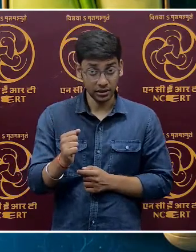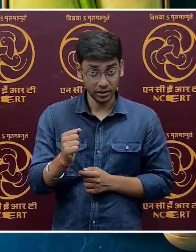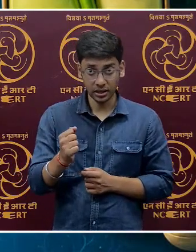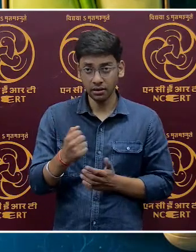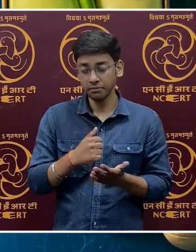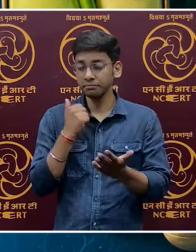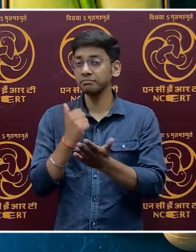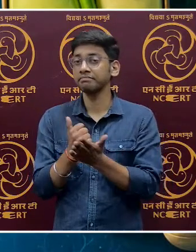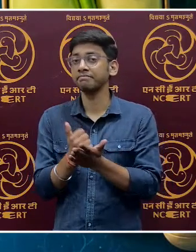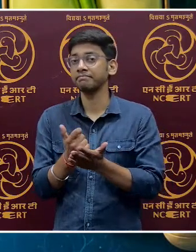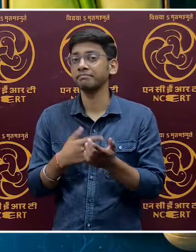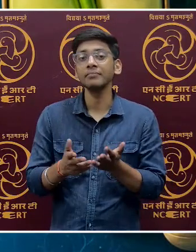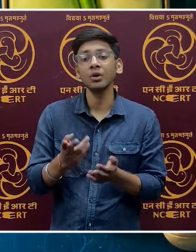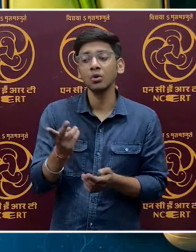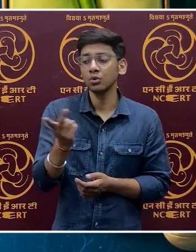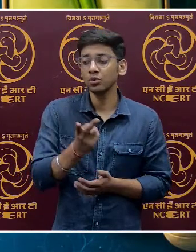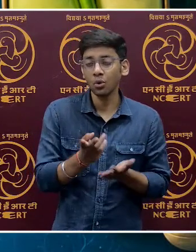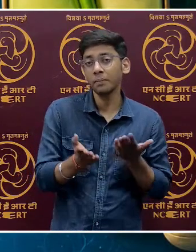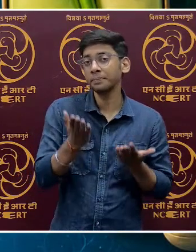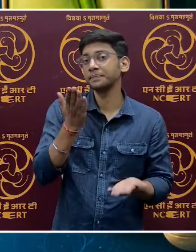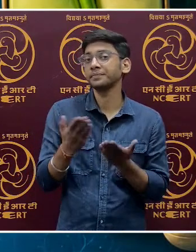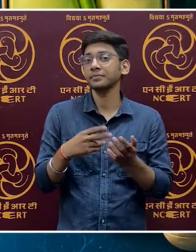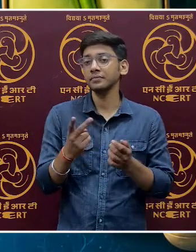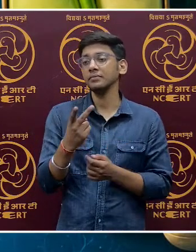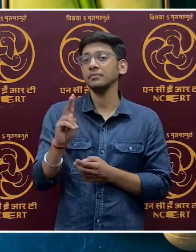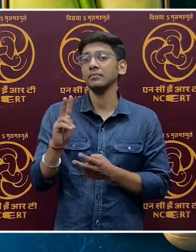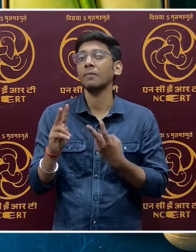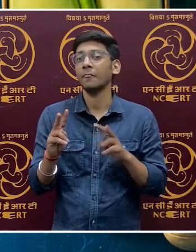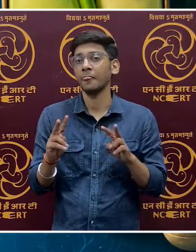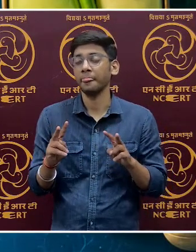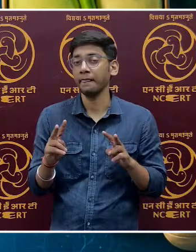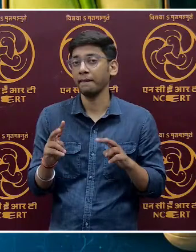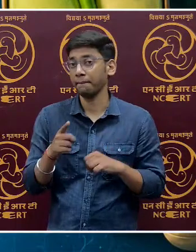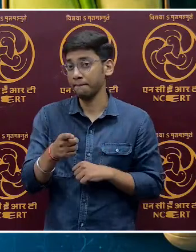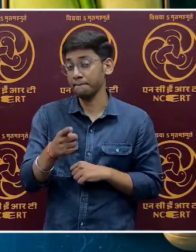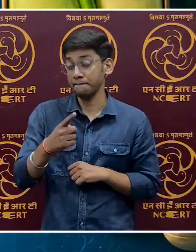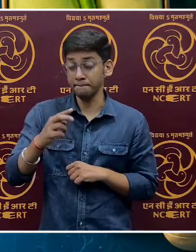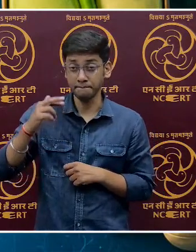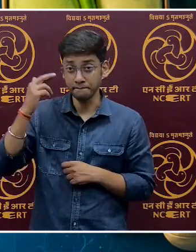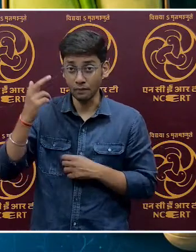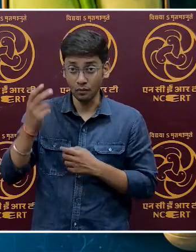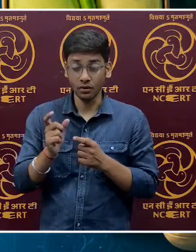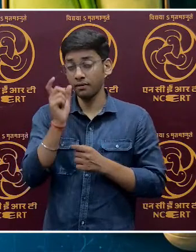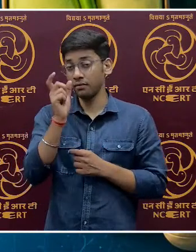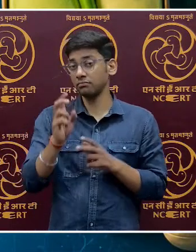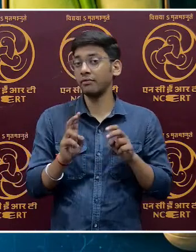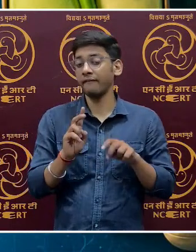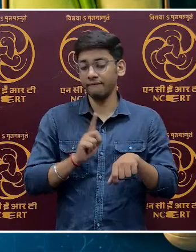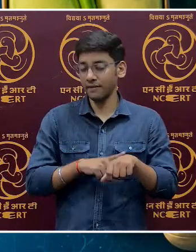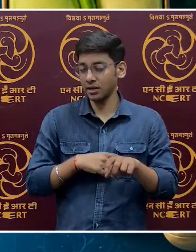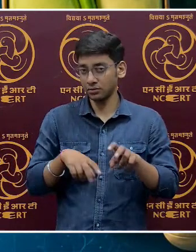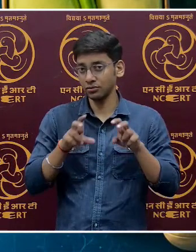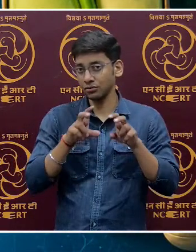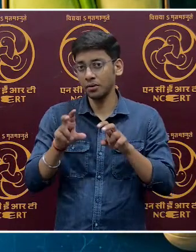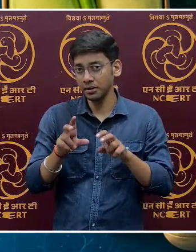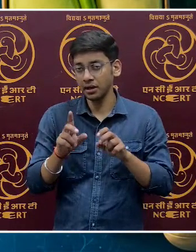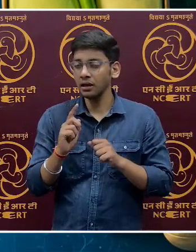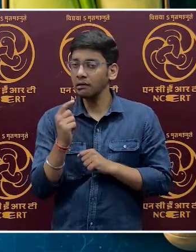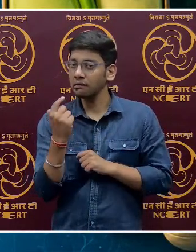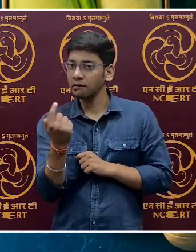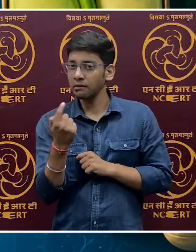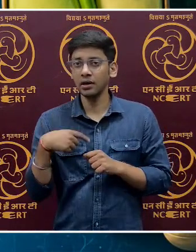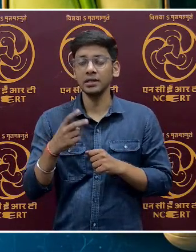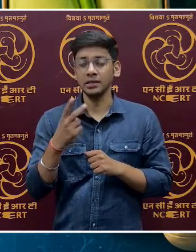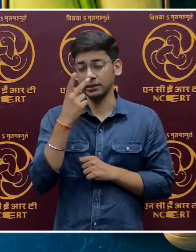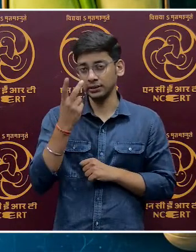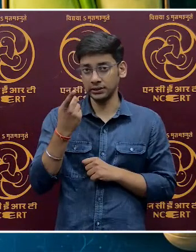have both the comparative variable in front of us, and that what you can able to observe here. With just one look,